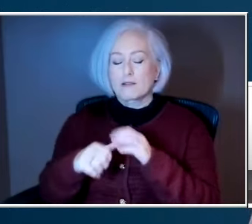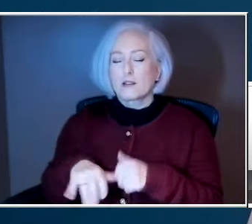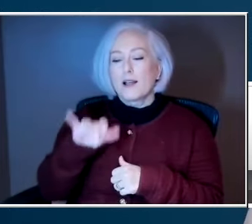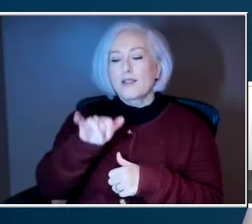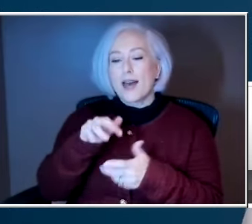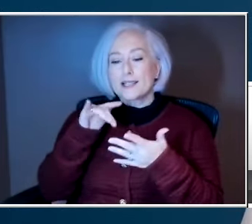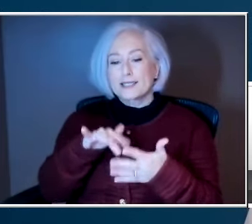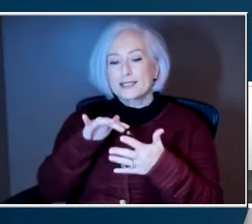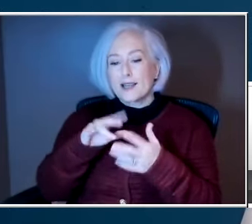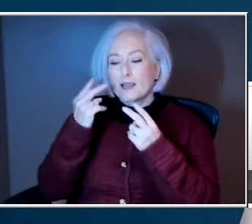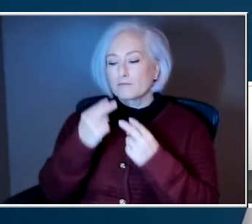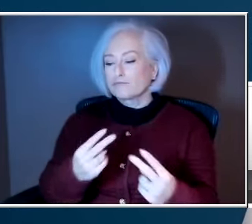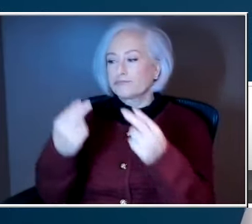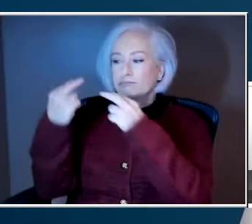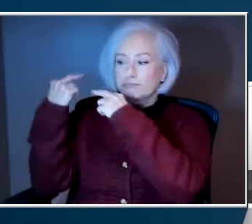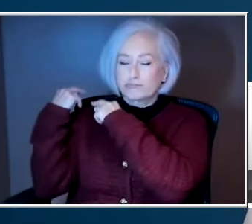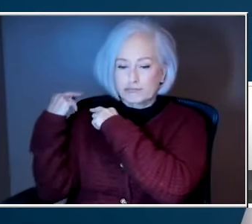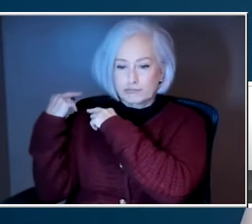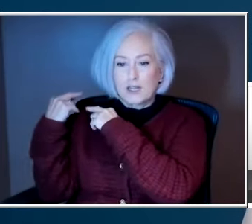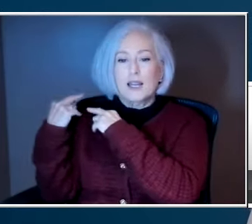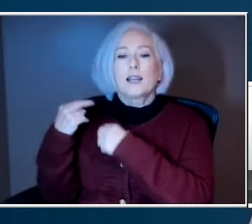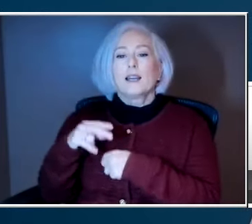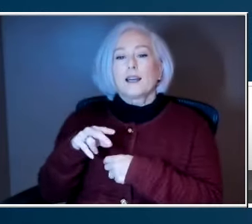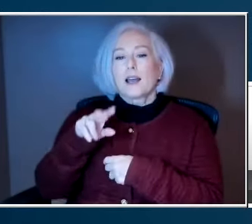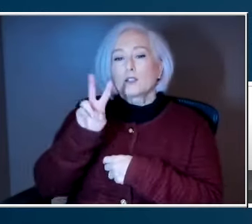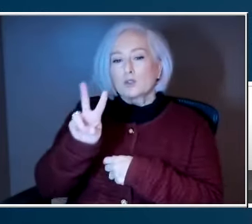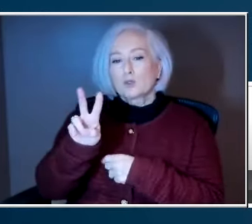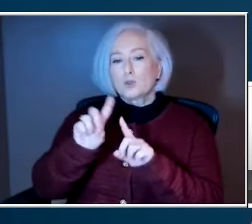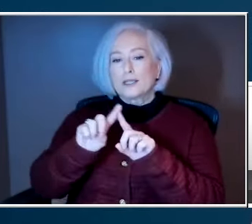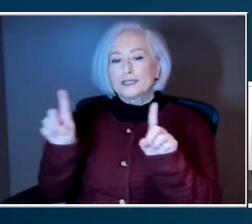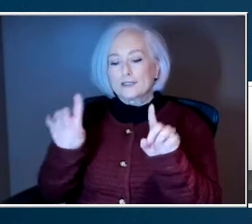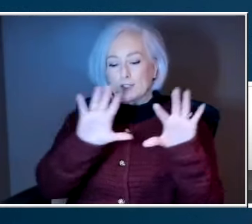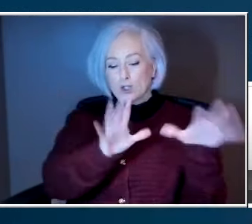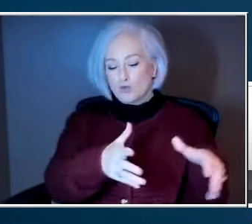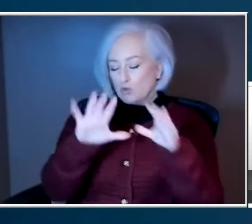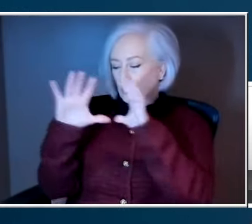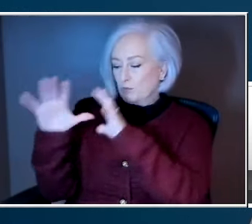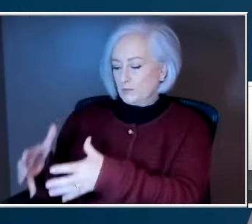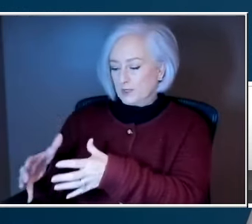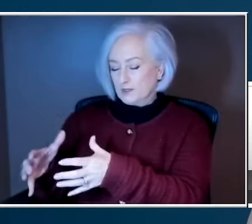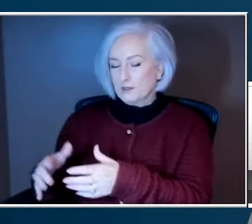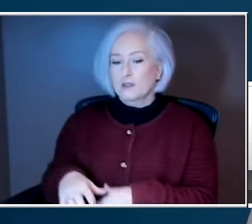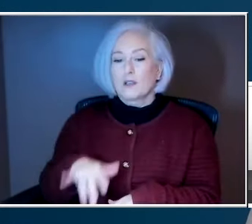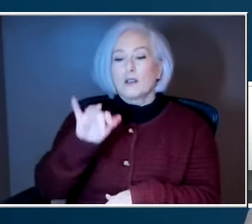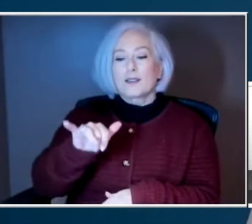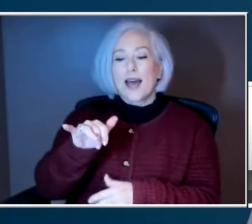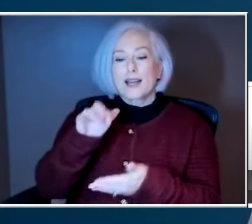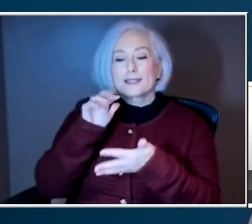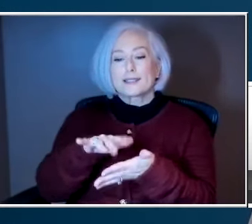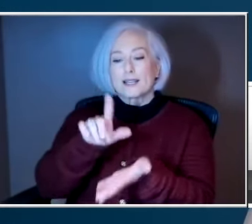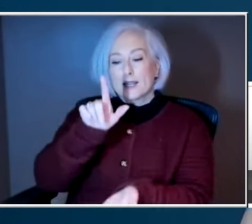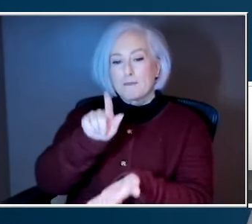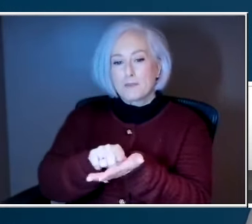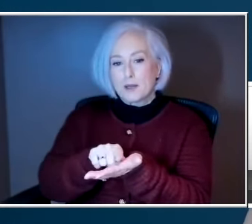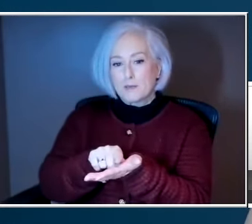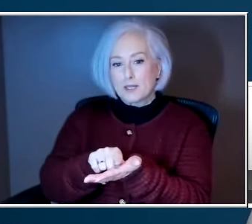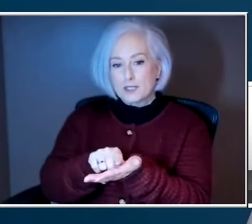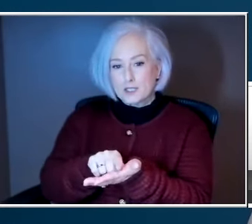retrospective study of two different cohorts, two different groups. It was published in the CDC's